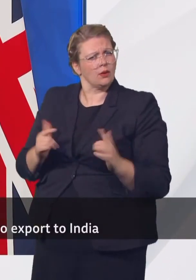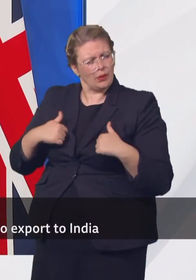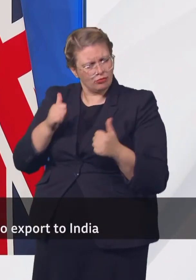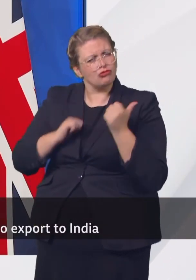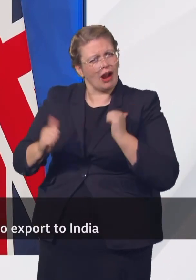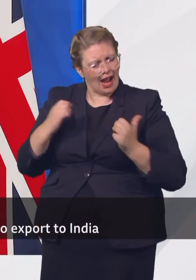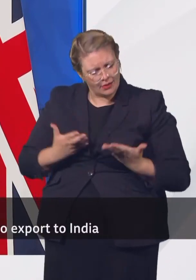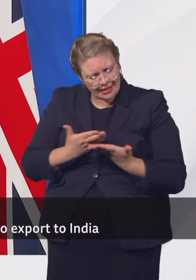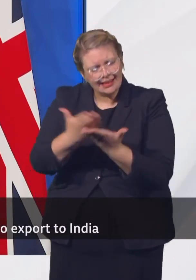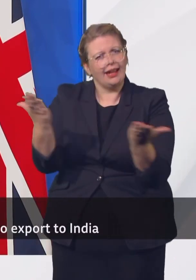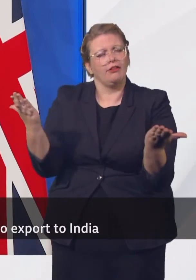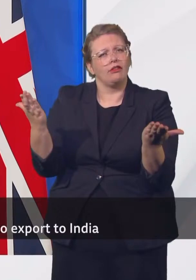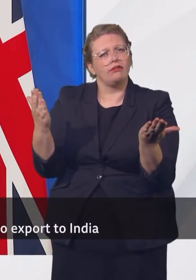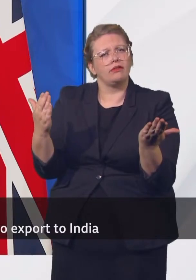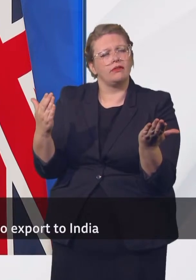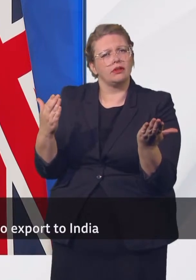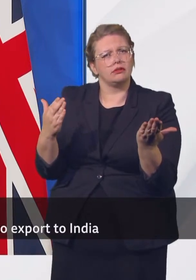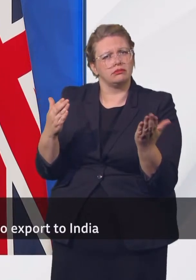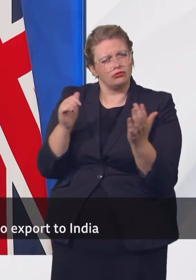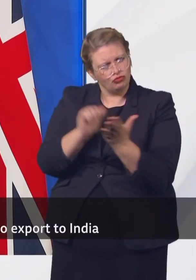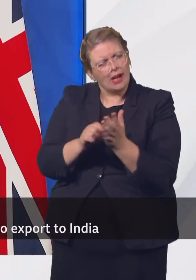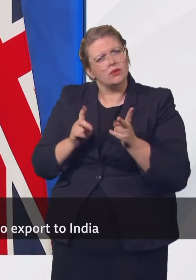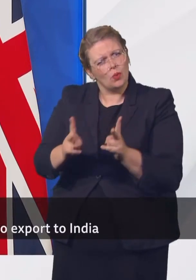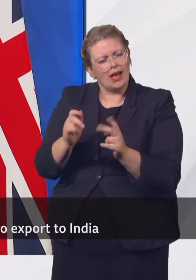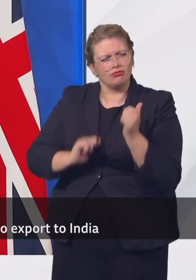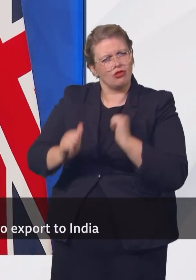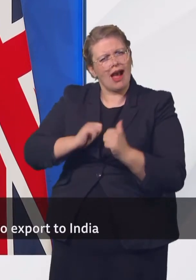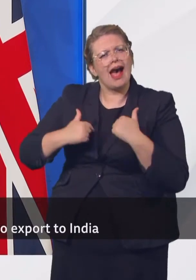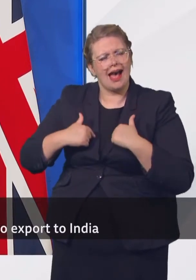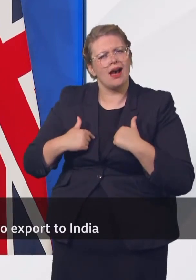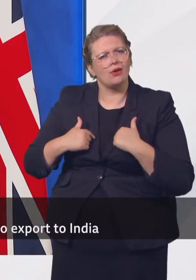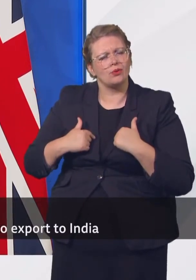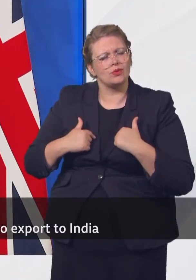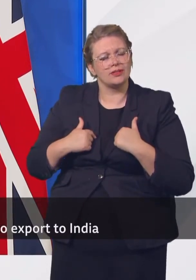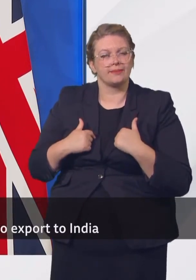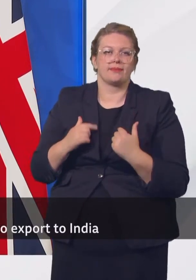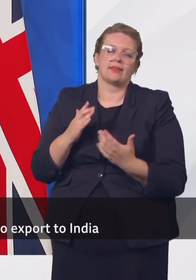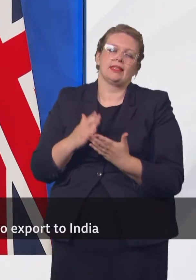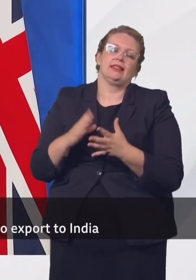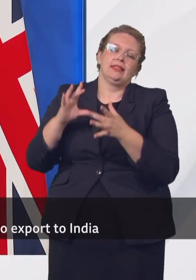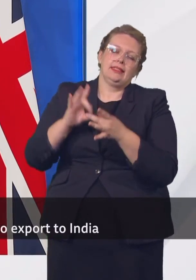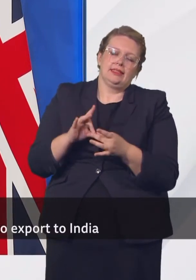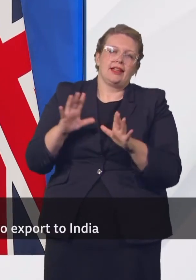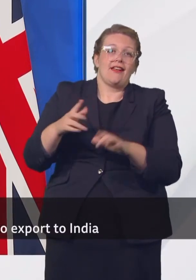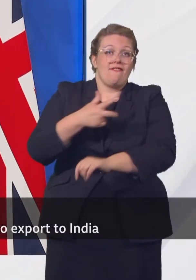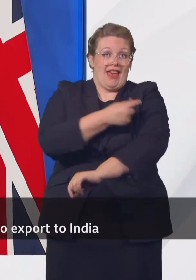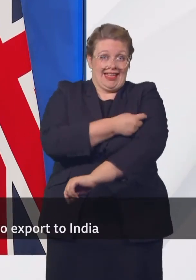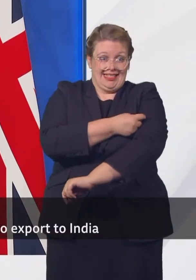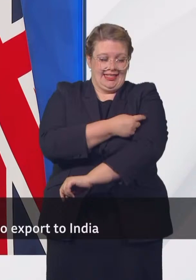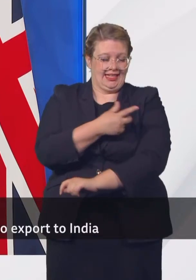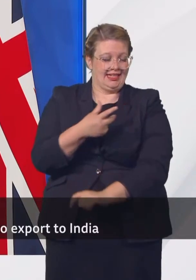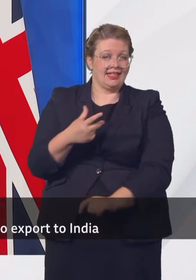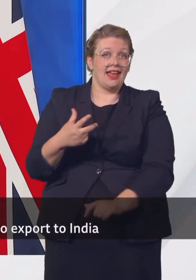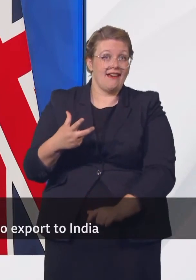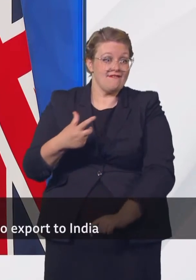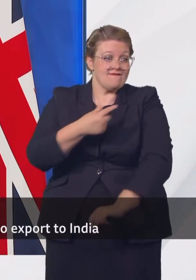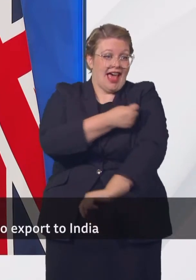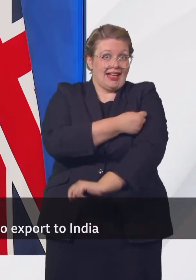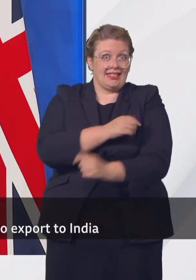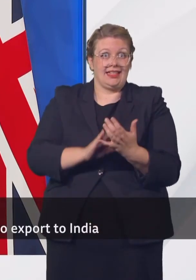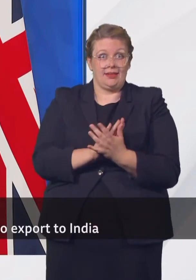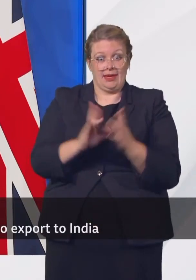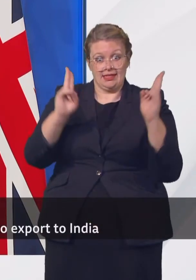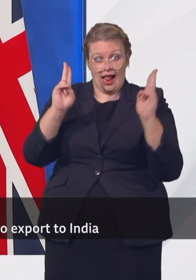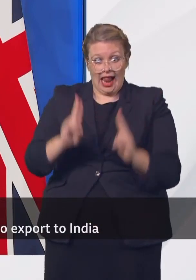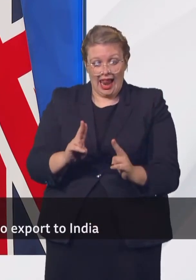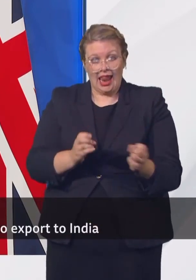want to make this point, which is that the vaccine breaks the link from cases to hospitalizations and deaths. It also, we now